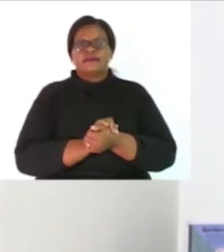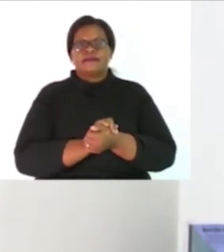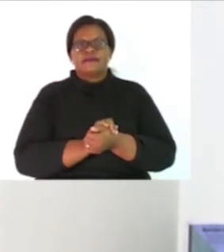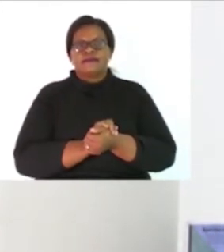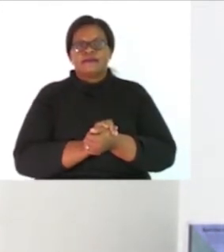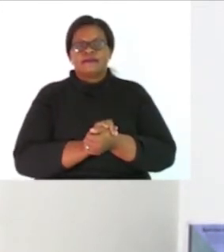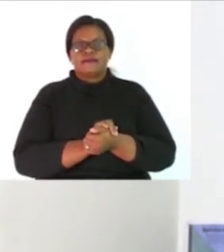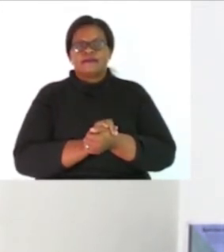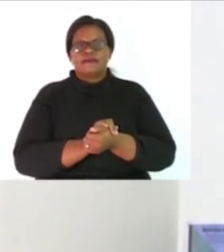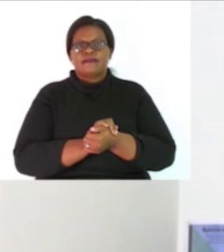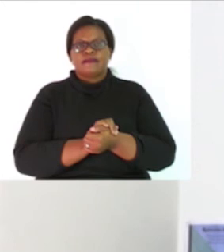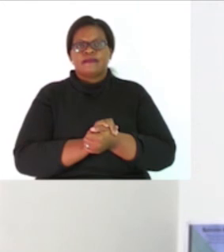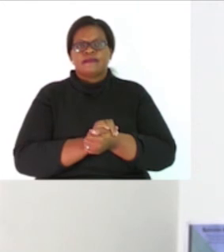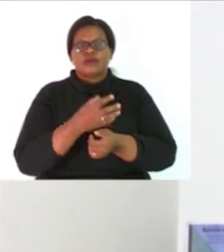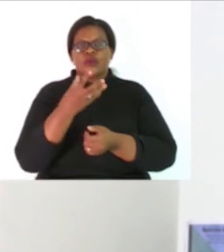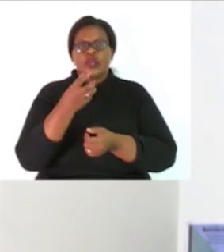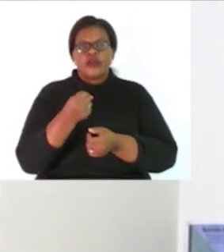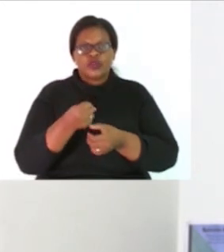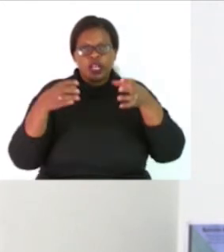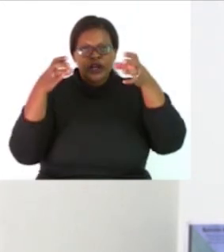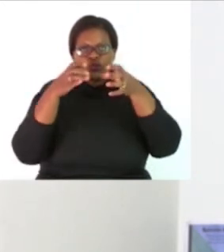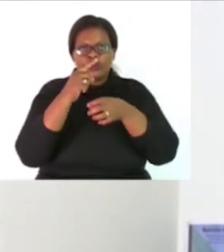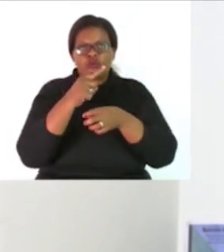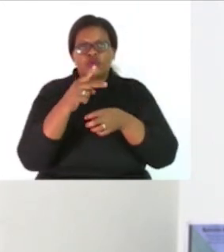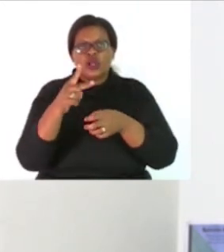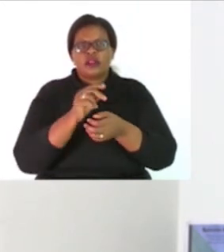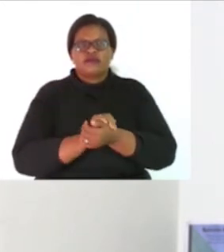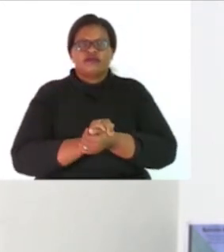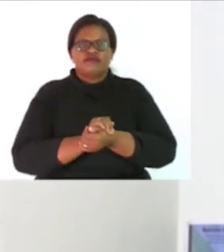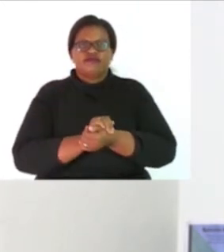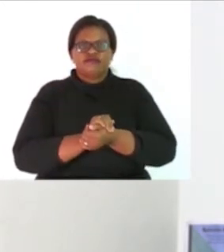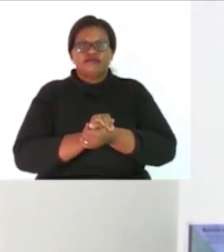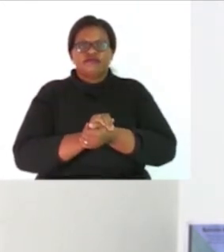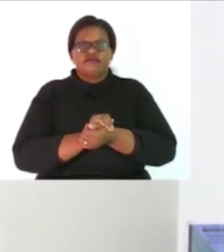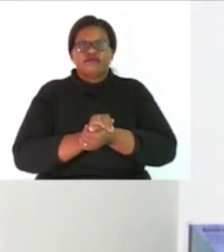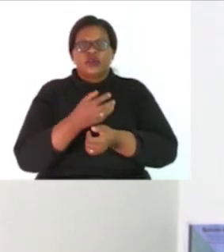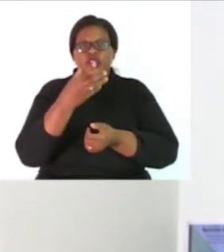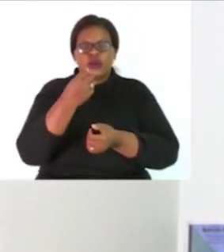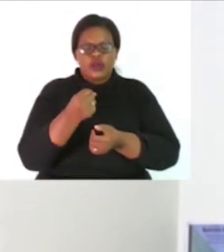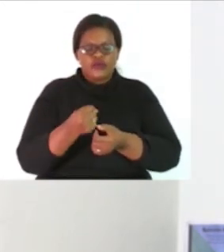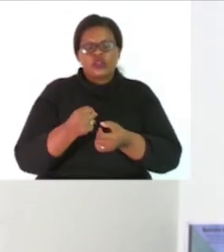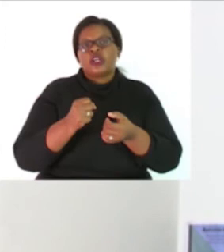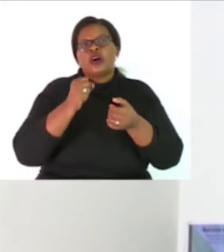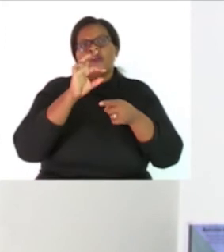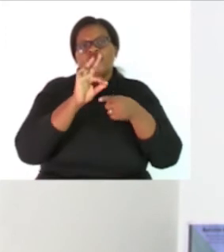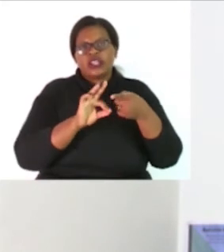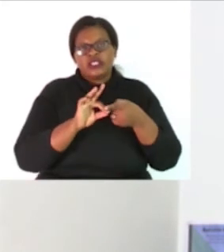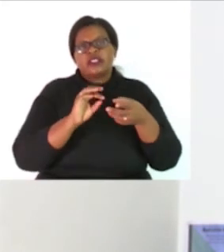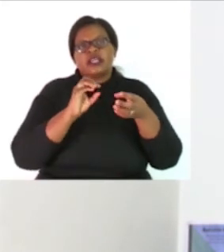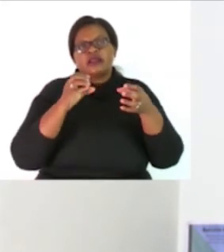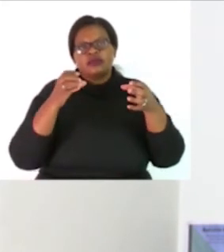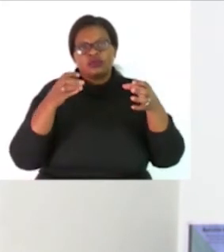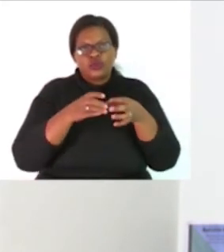All right? Here we have a set of 12, factors of sets of 12, and here we have factors, a set